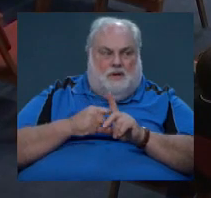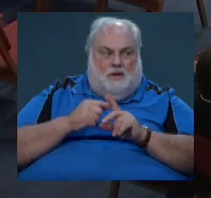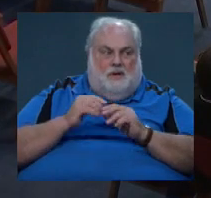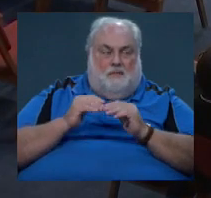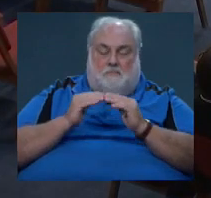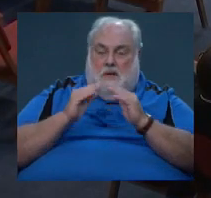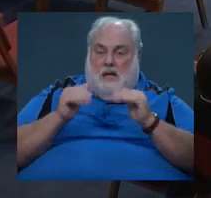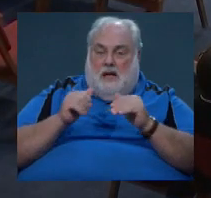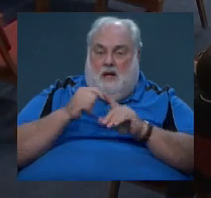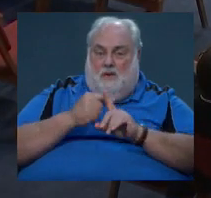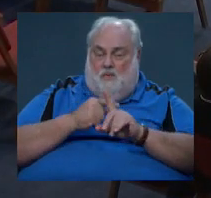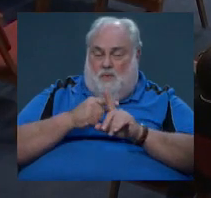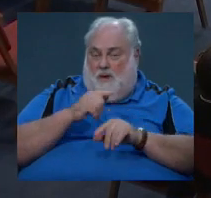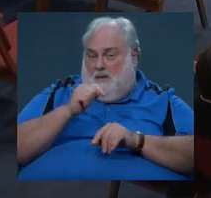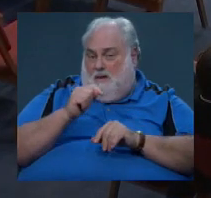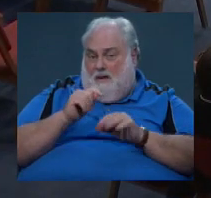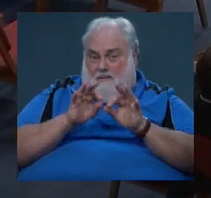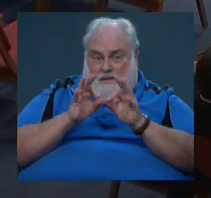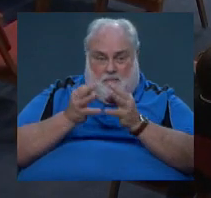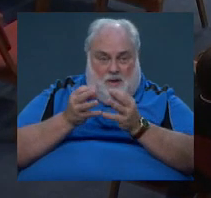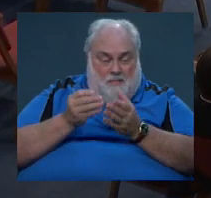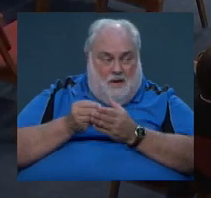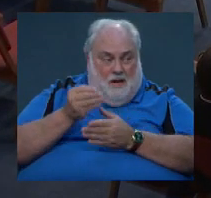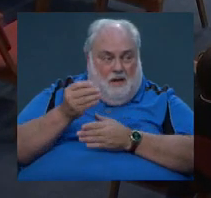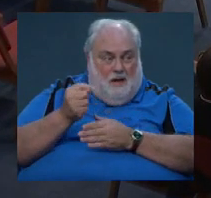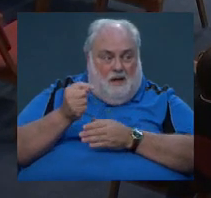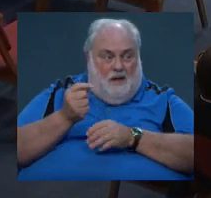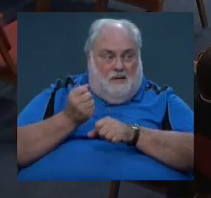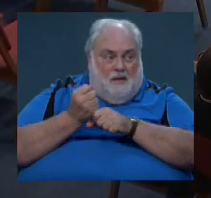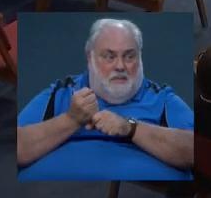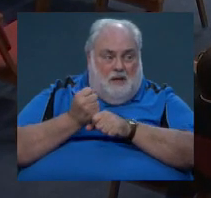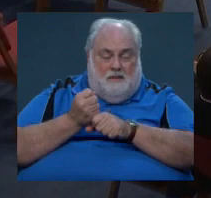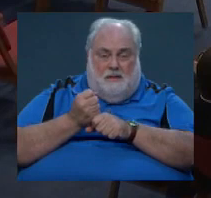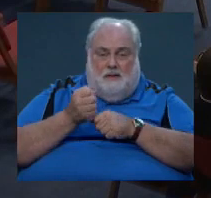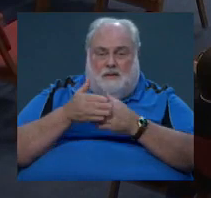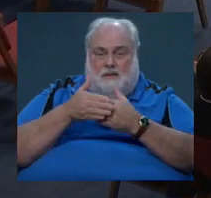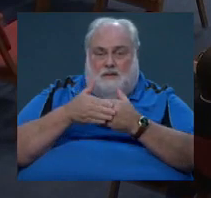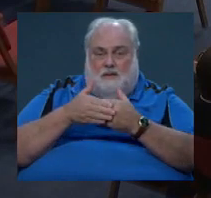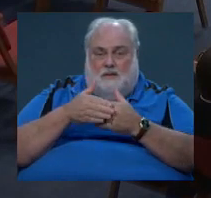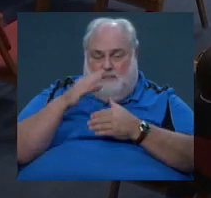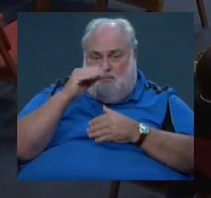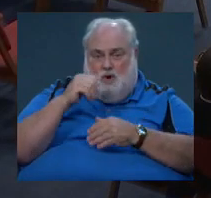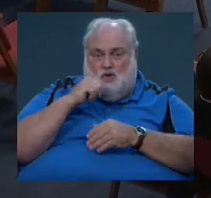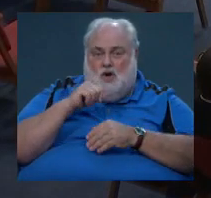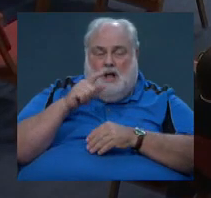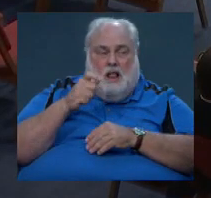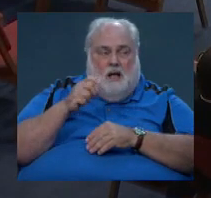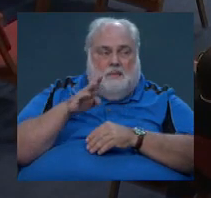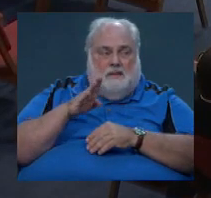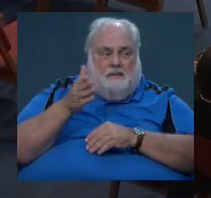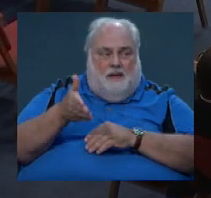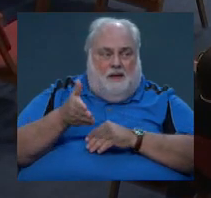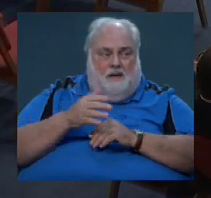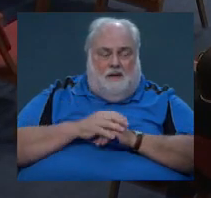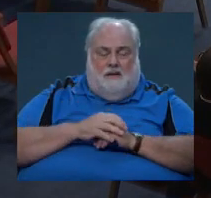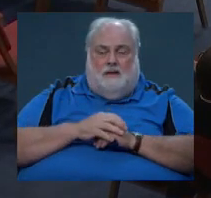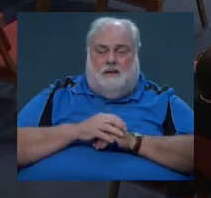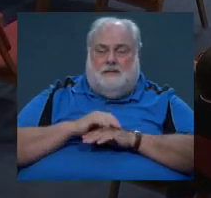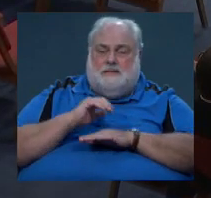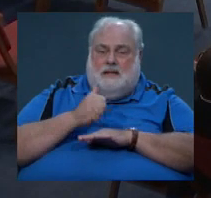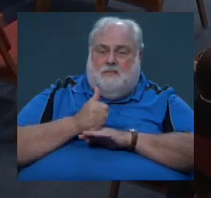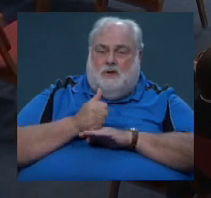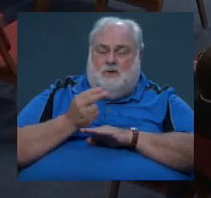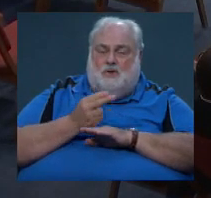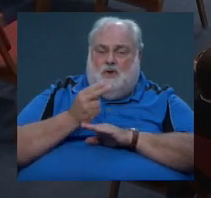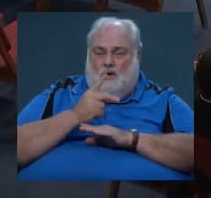a big house and rent it. A family can buy it. There's a baseball field right next to it. The Boys and Girls Club is there. The established